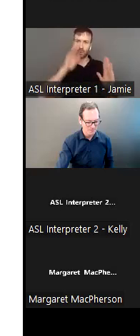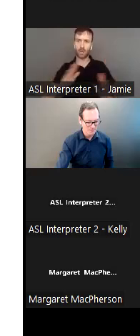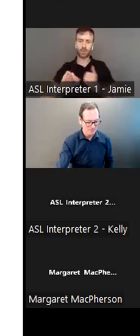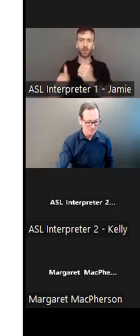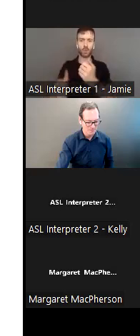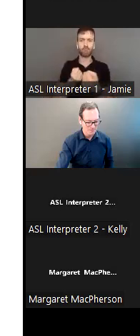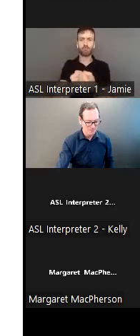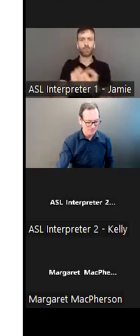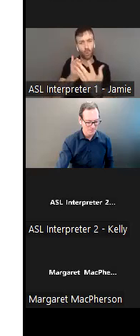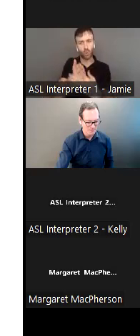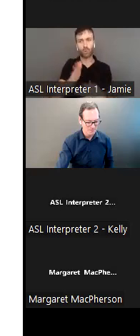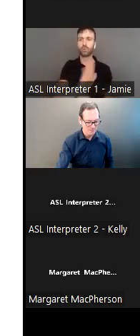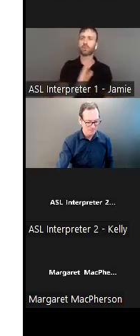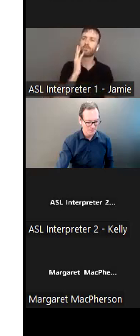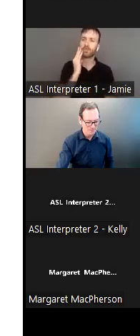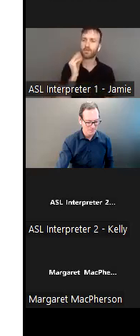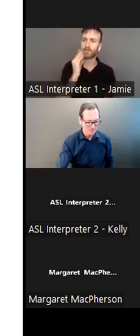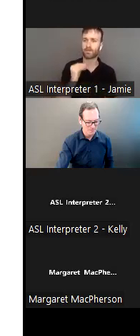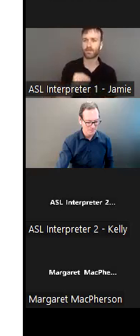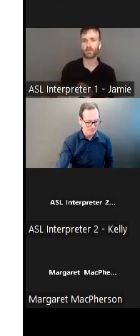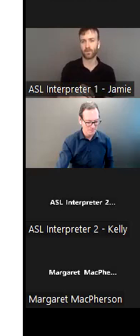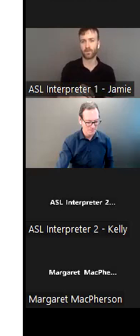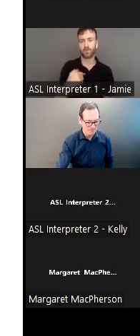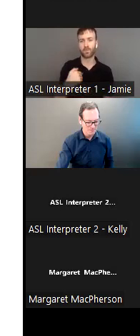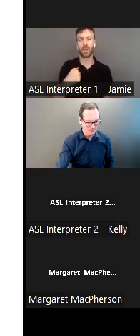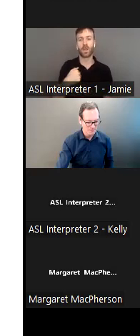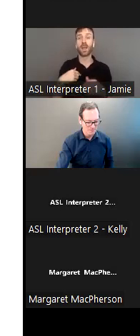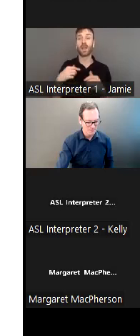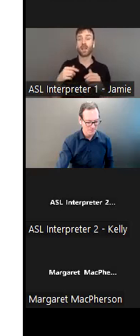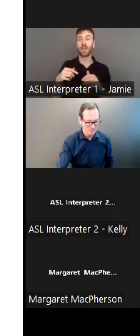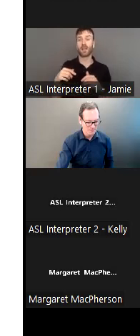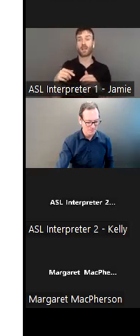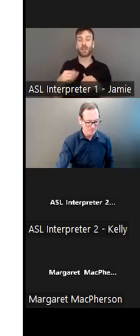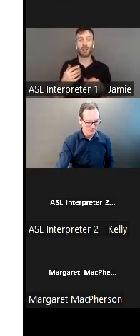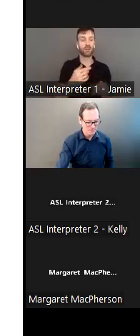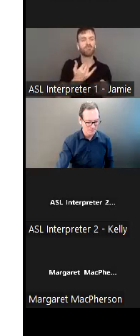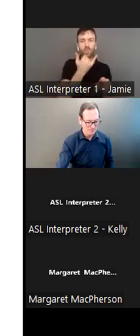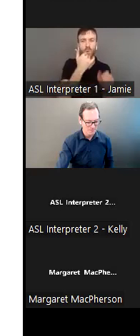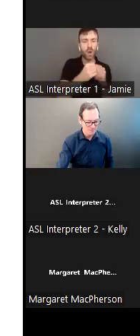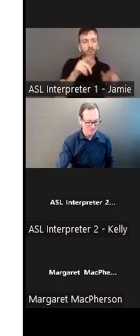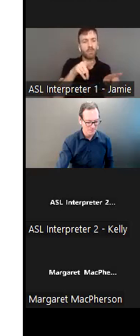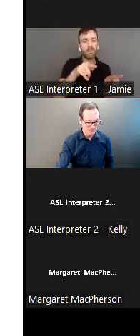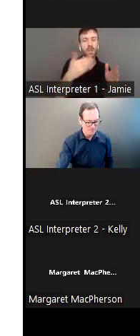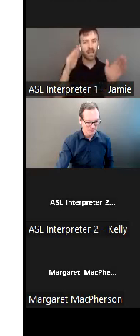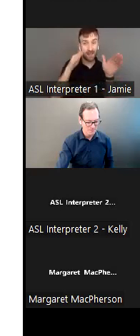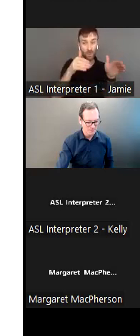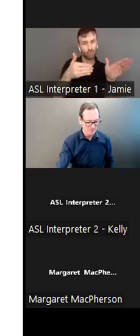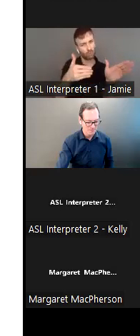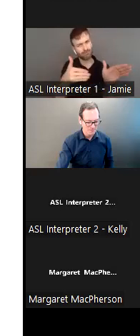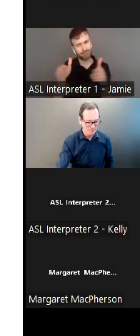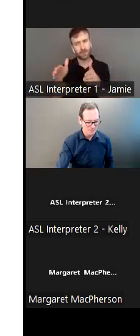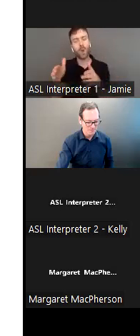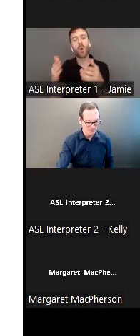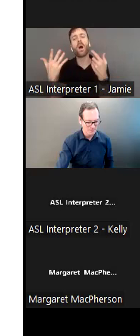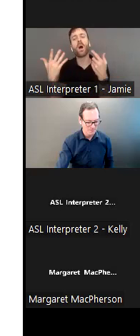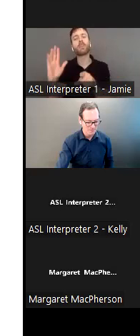those experiences. And as I mentioned, we really want to shift the focus from what's wrong with people to what's happened and is still